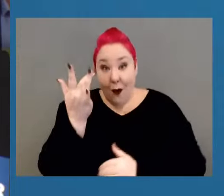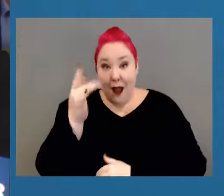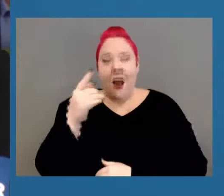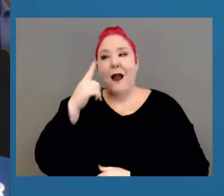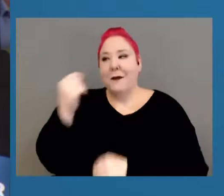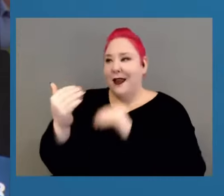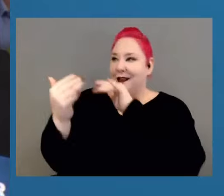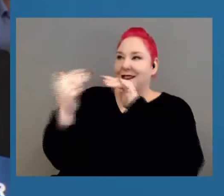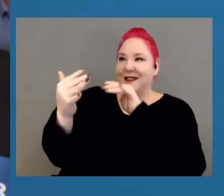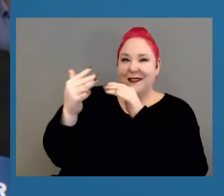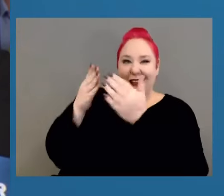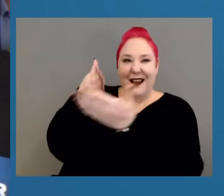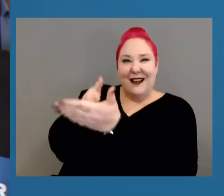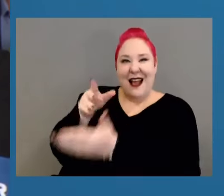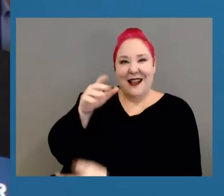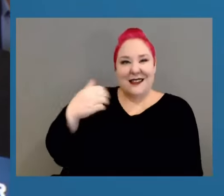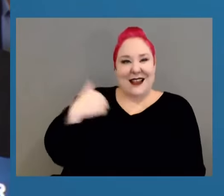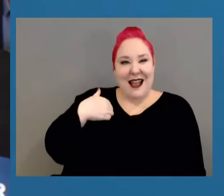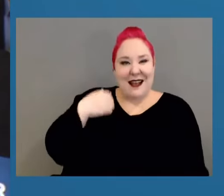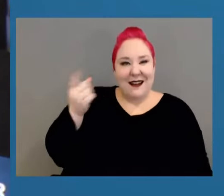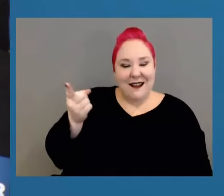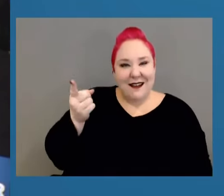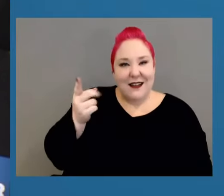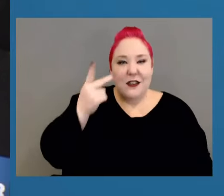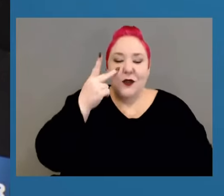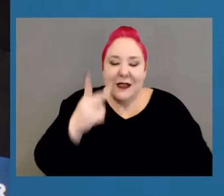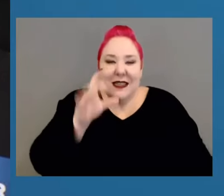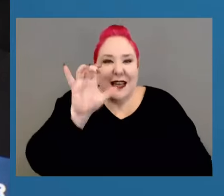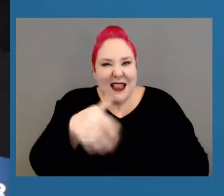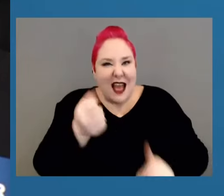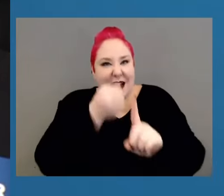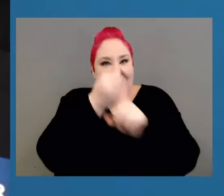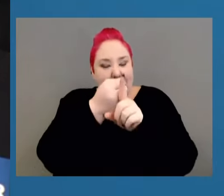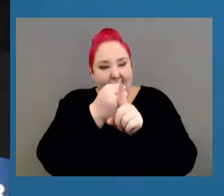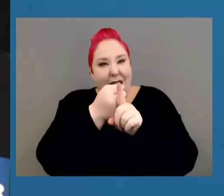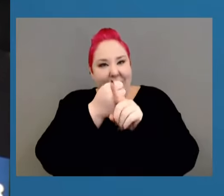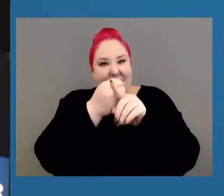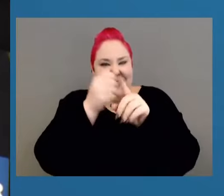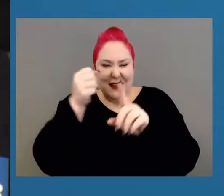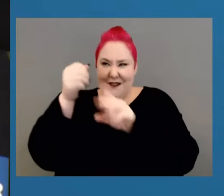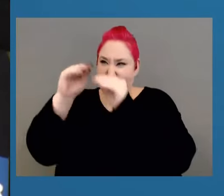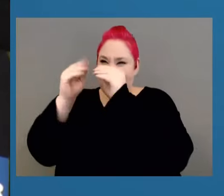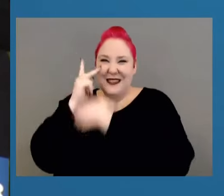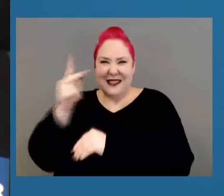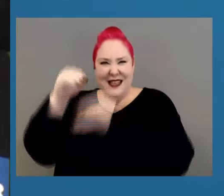So see the trickle-down effect on our communities and what we're trying to do?